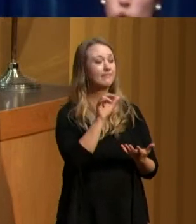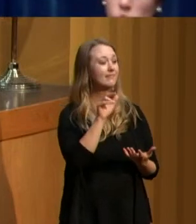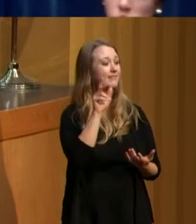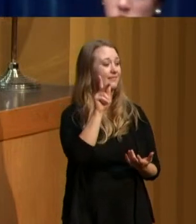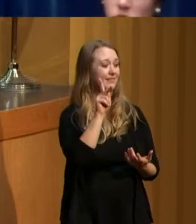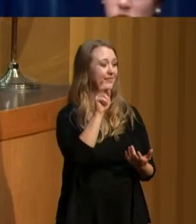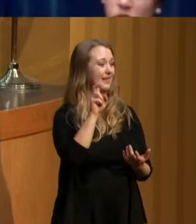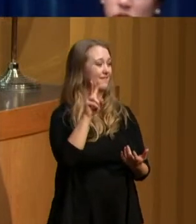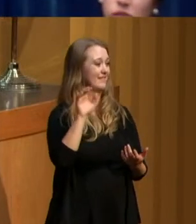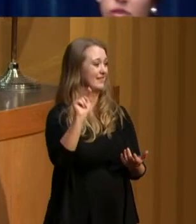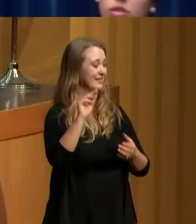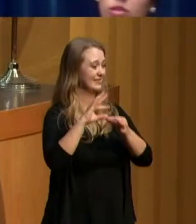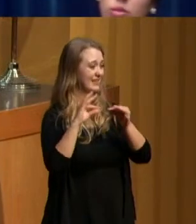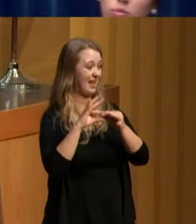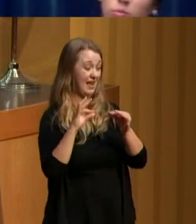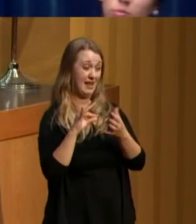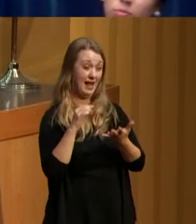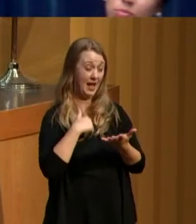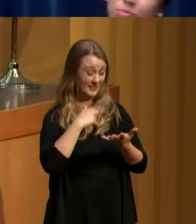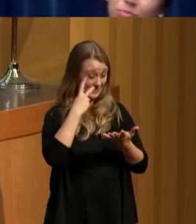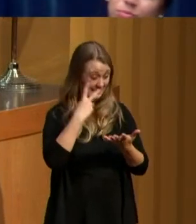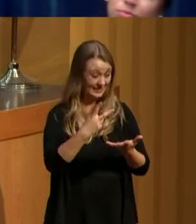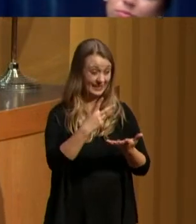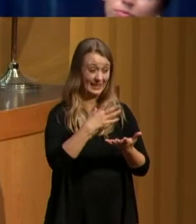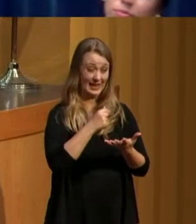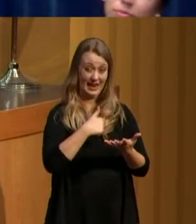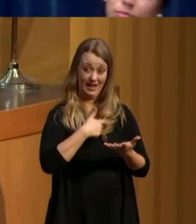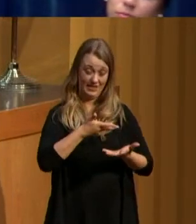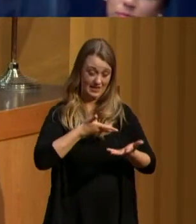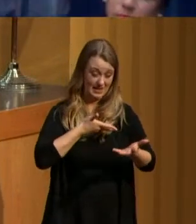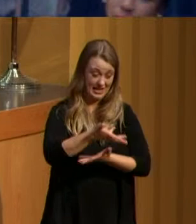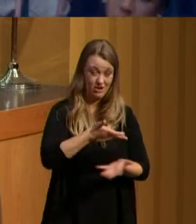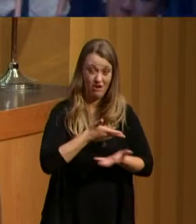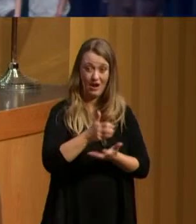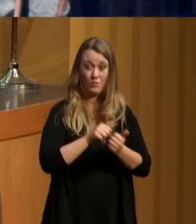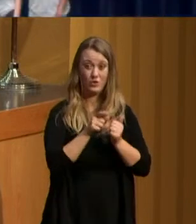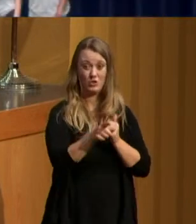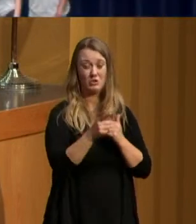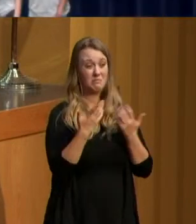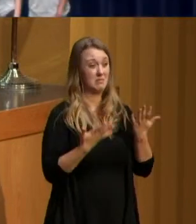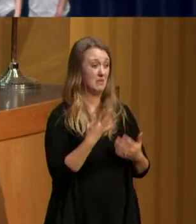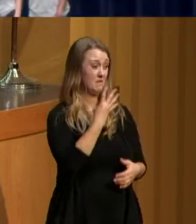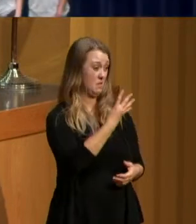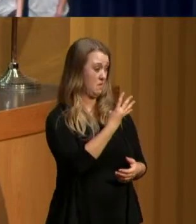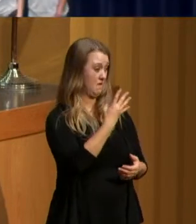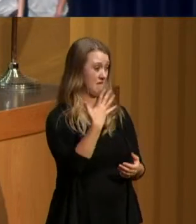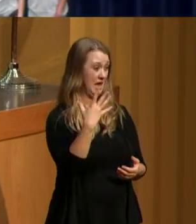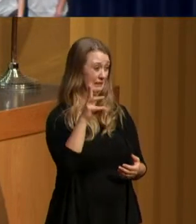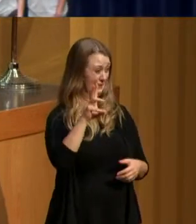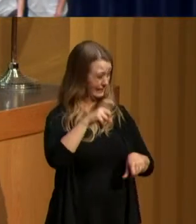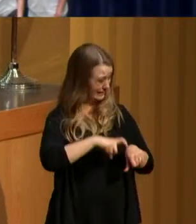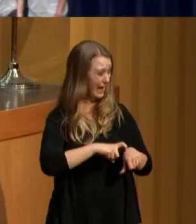have not only seen, but interacted with you probably 4, 5, 6 times